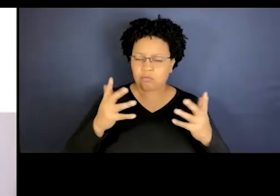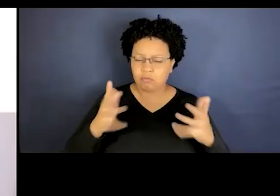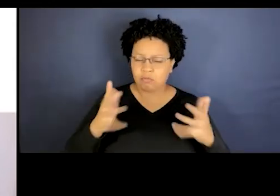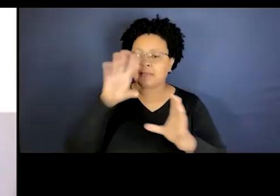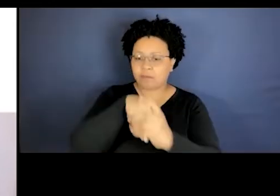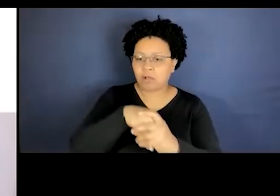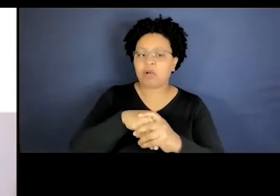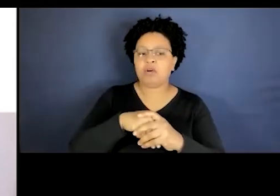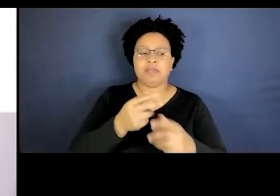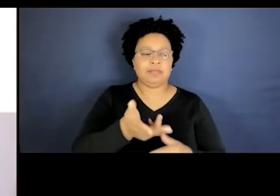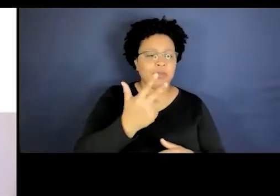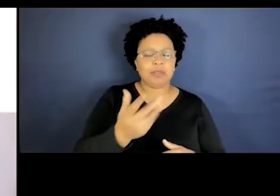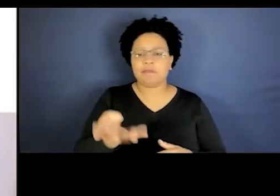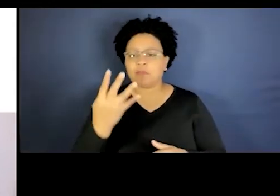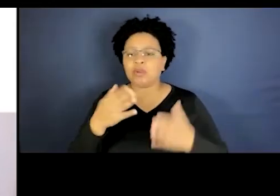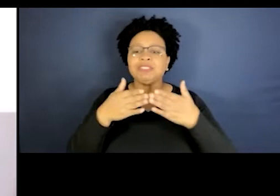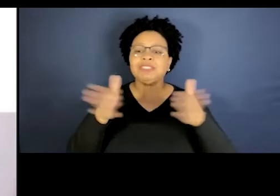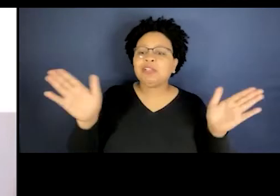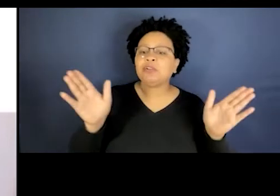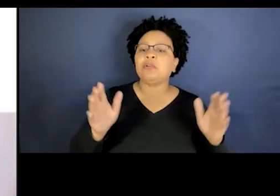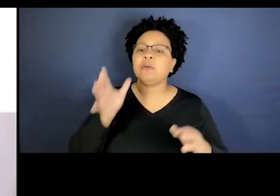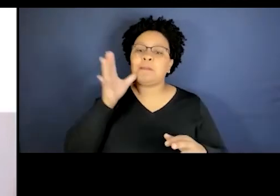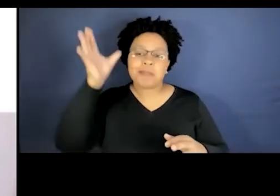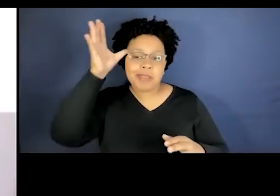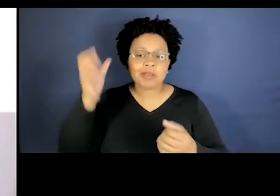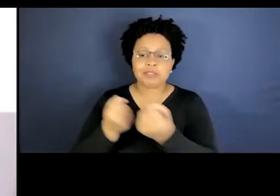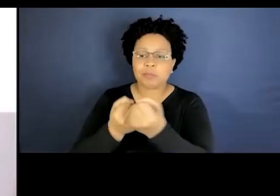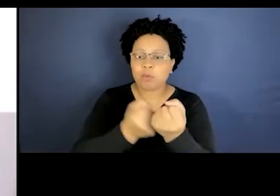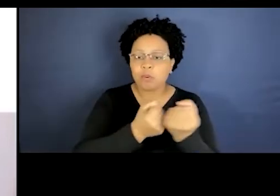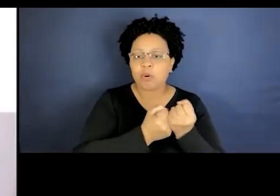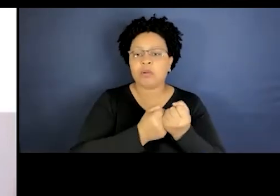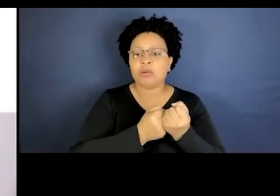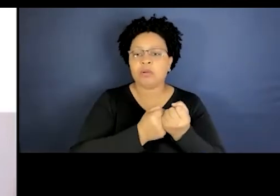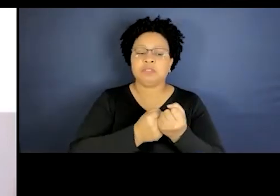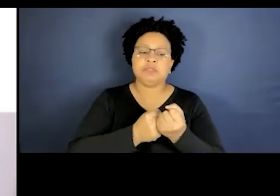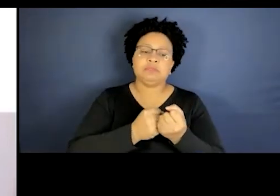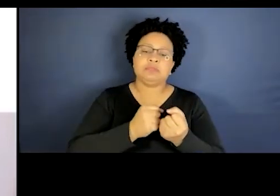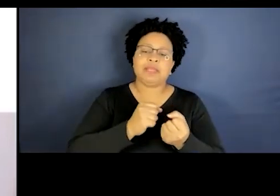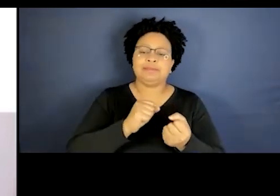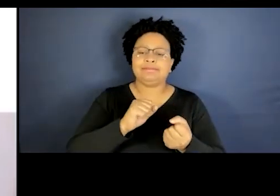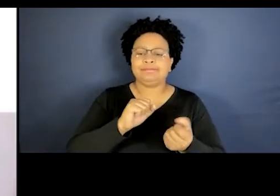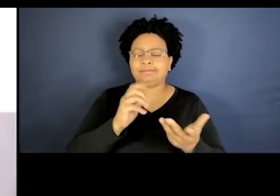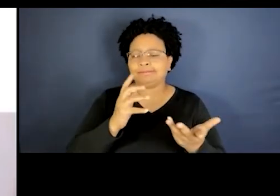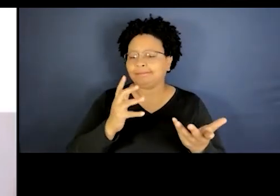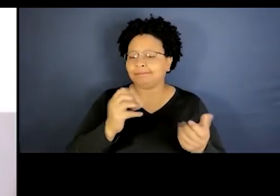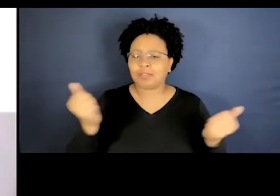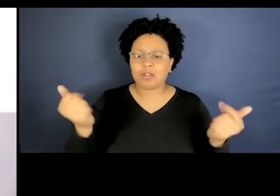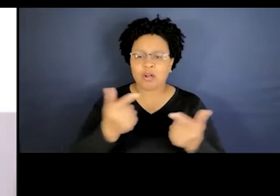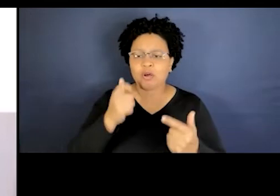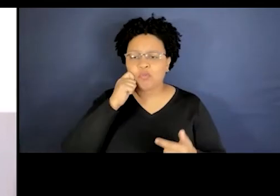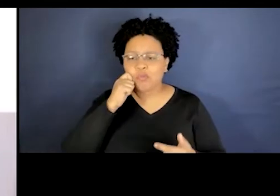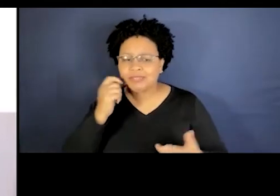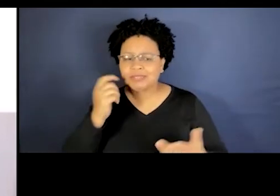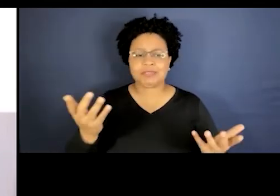general parent support groups that include all races, and the information that I've learned has been